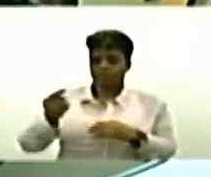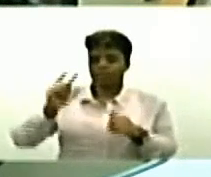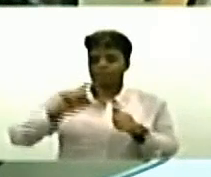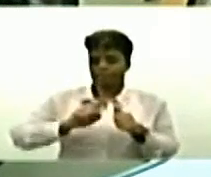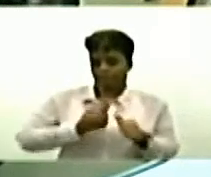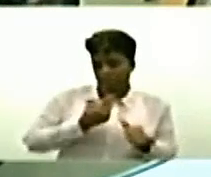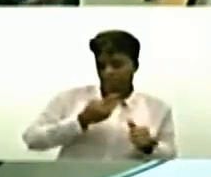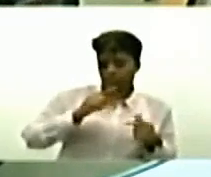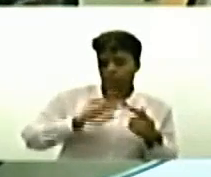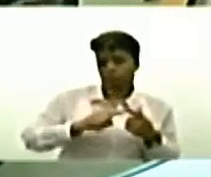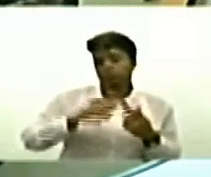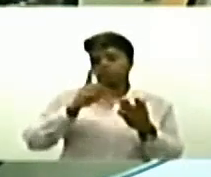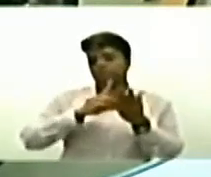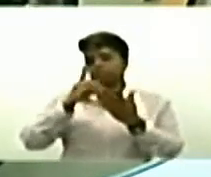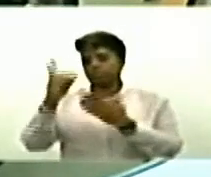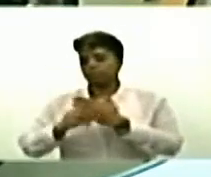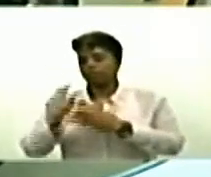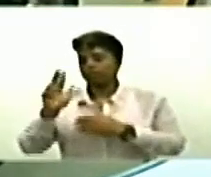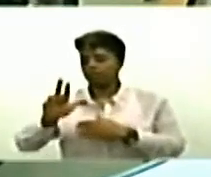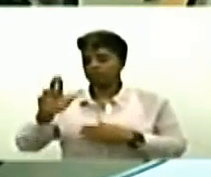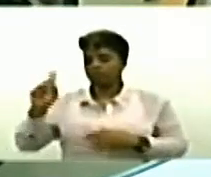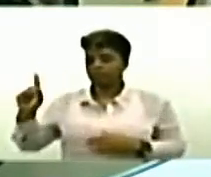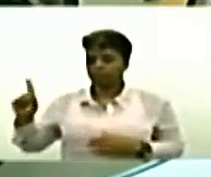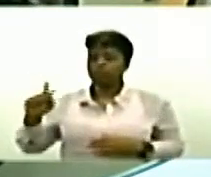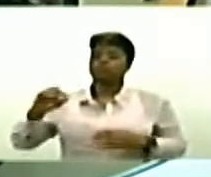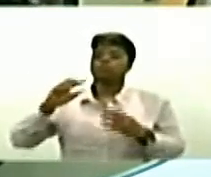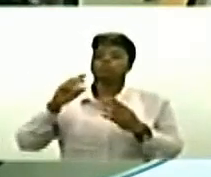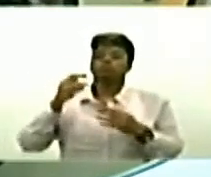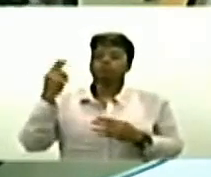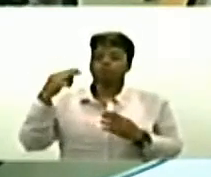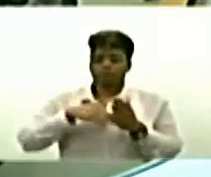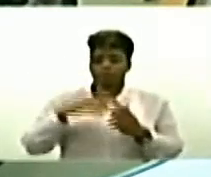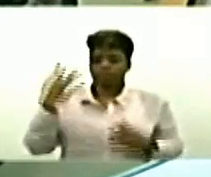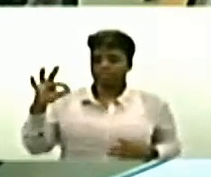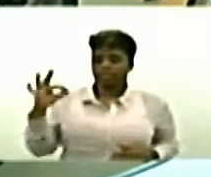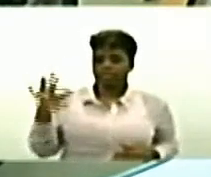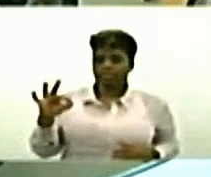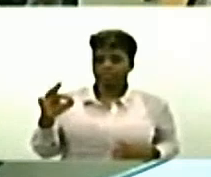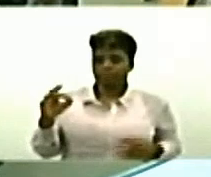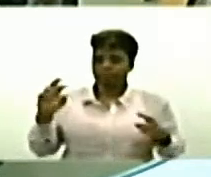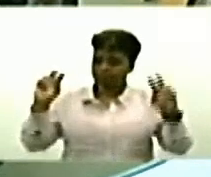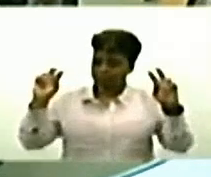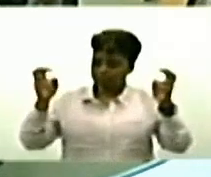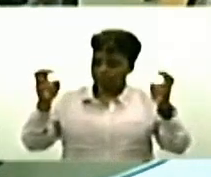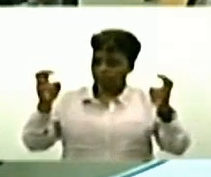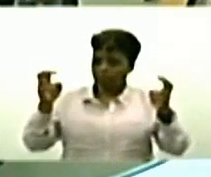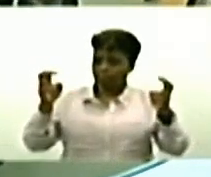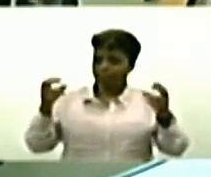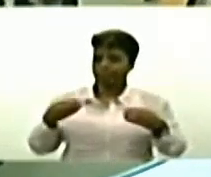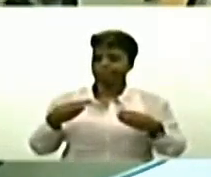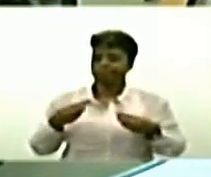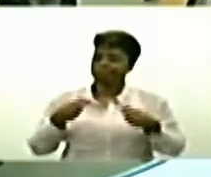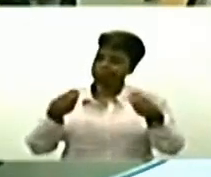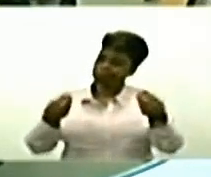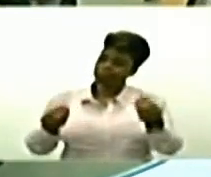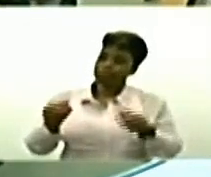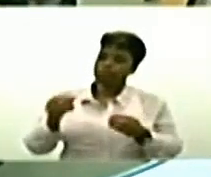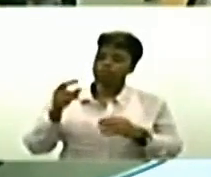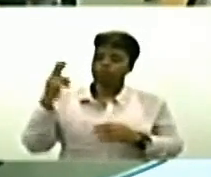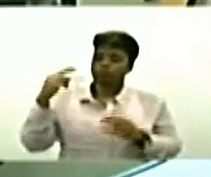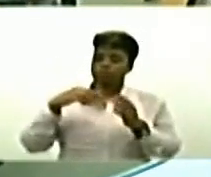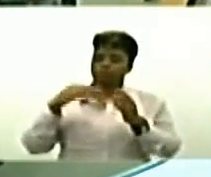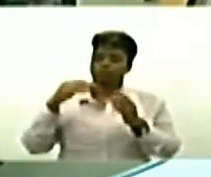31st, 2019, shortly entitled Appropriation 2019 Act